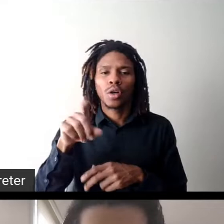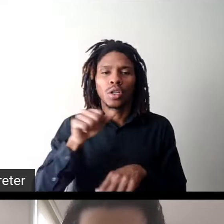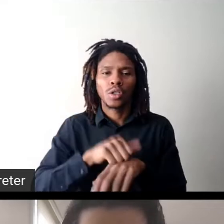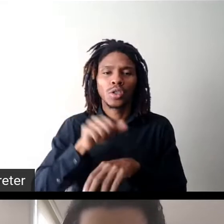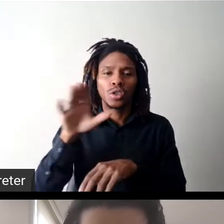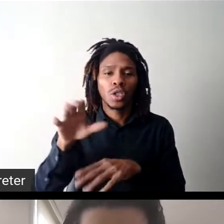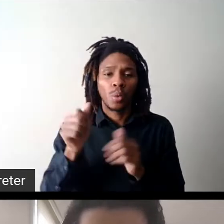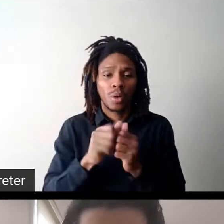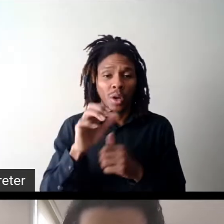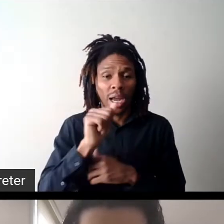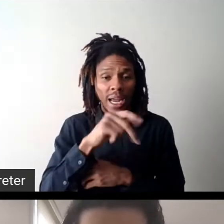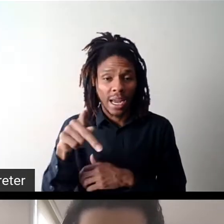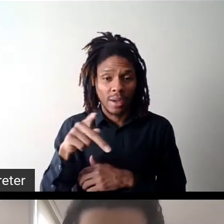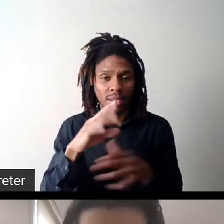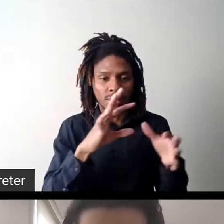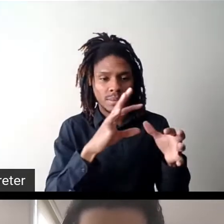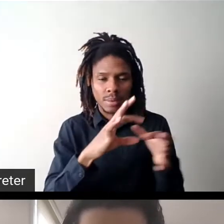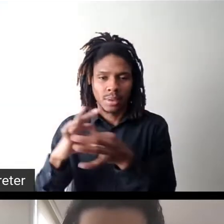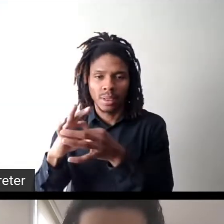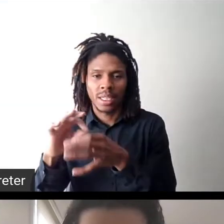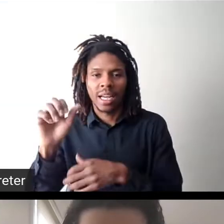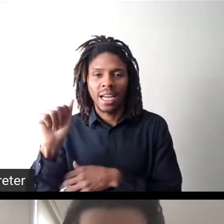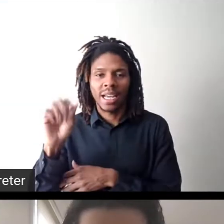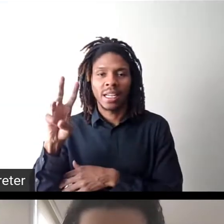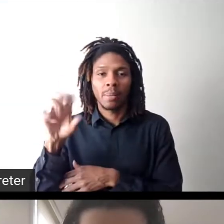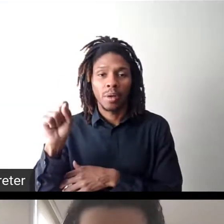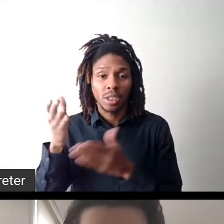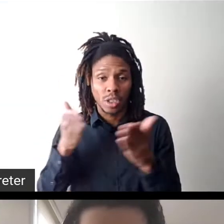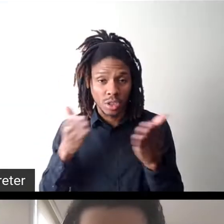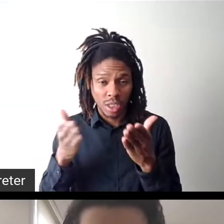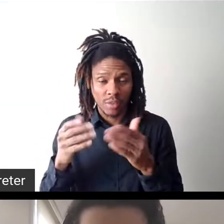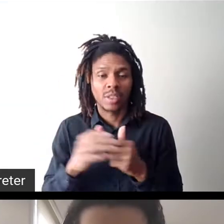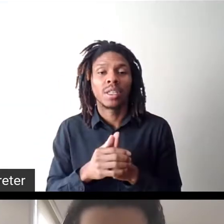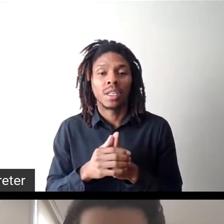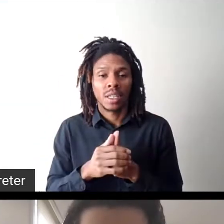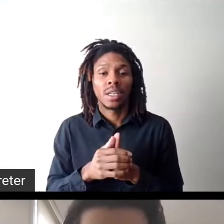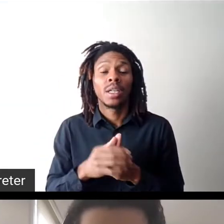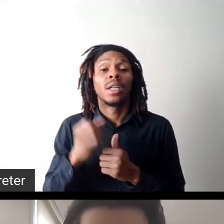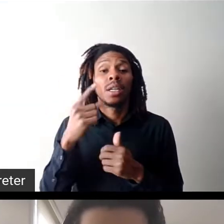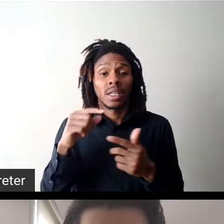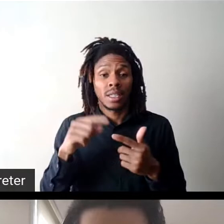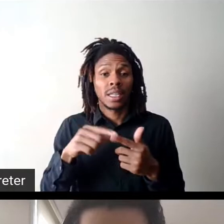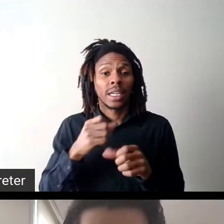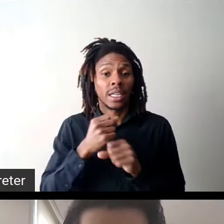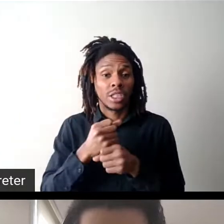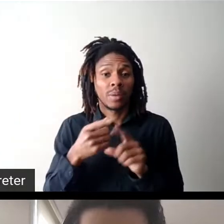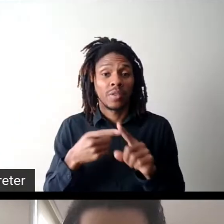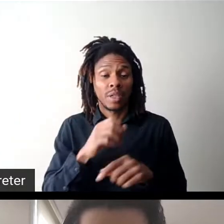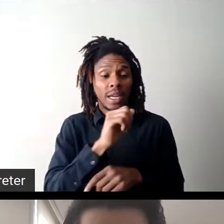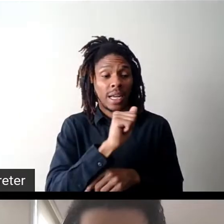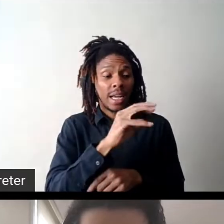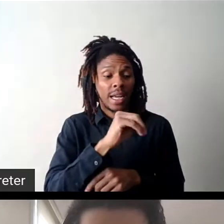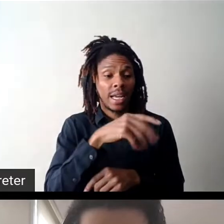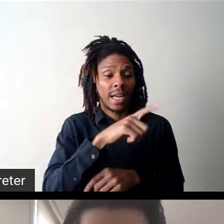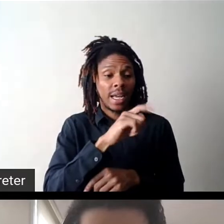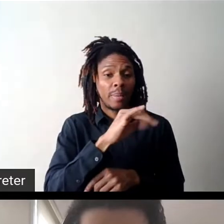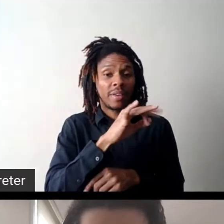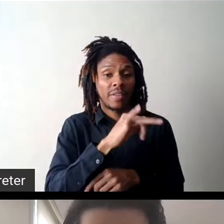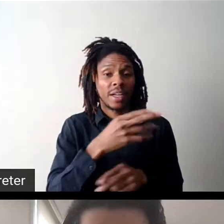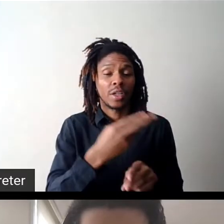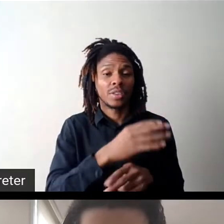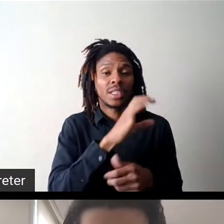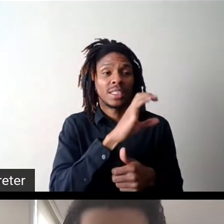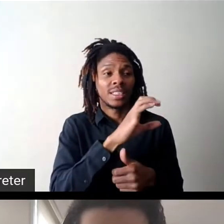app so that it connects to AWS services. And these AWS services can be generated from Amplify using the CLI and admin